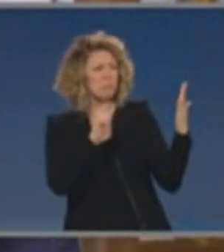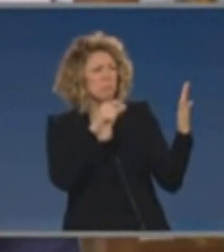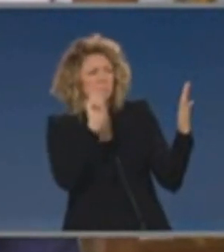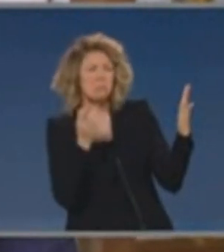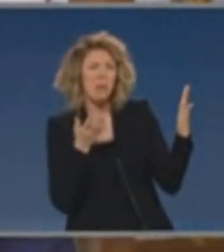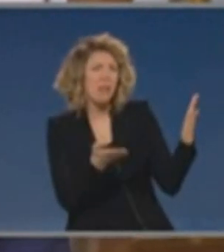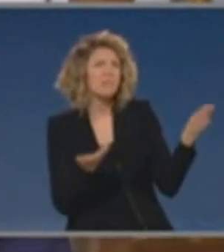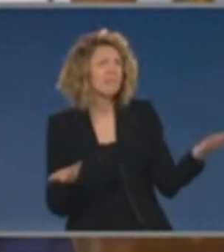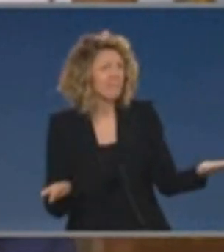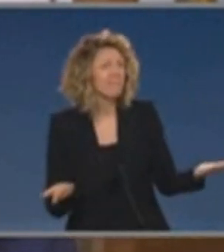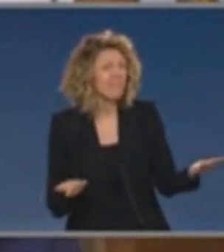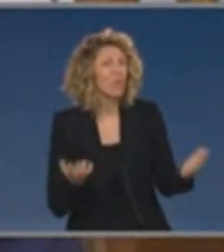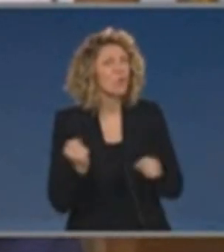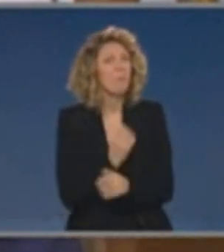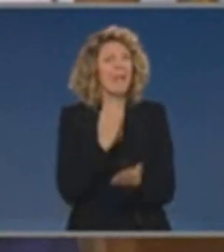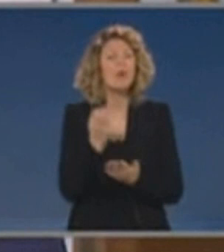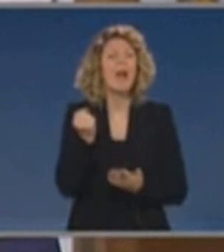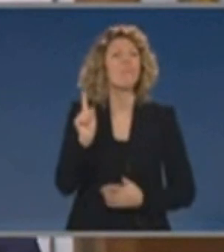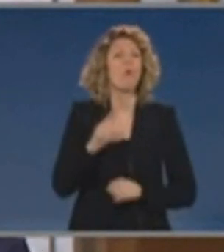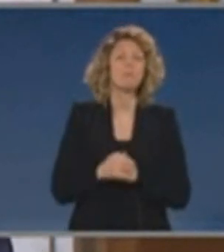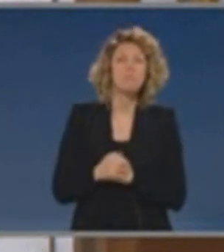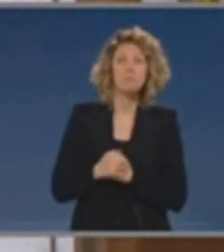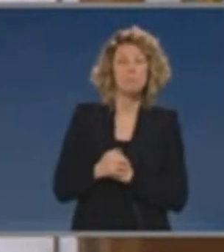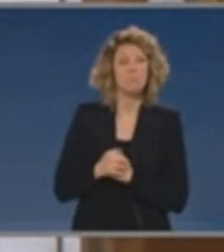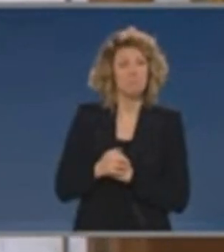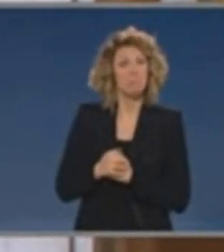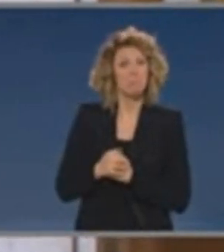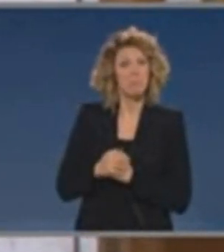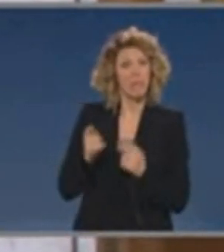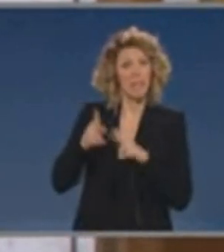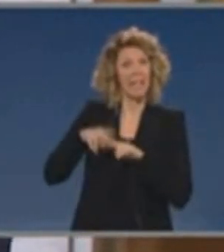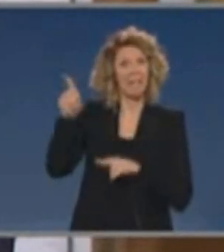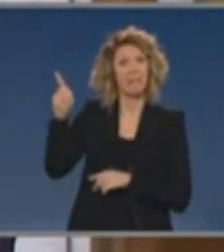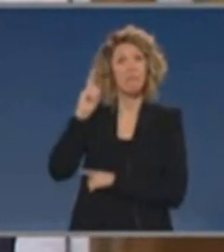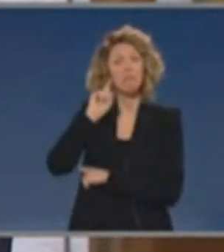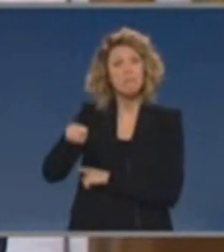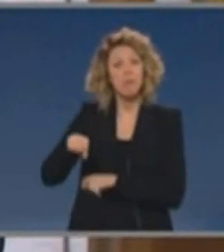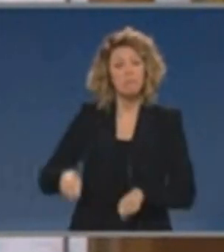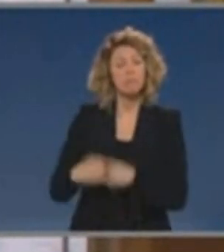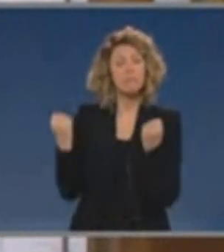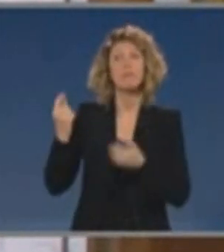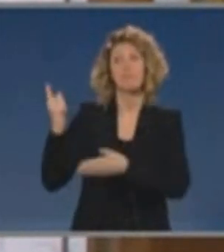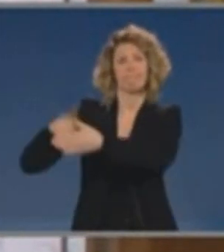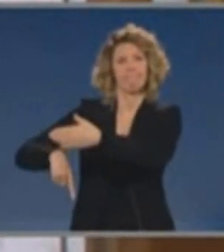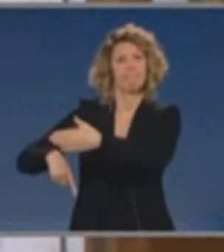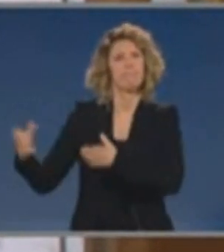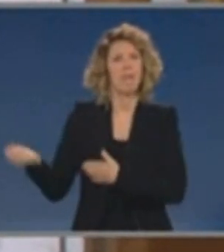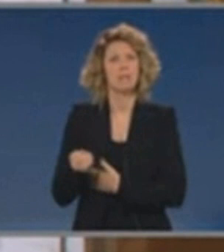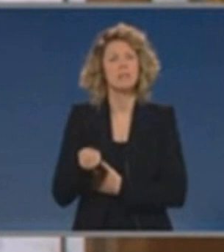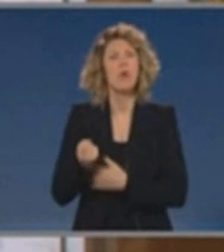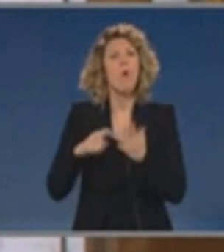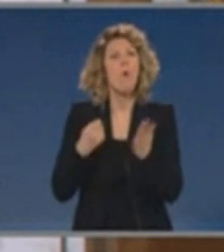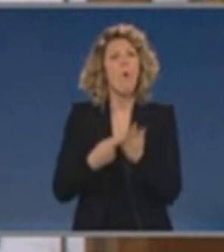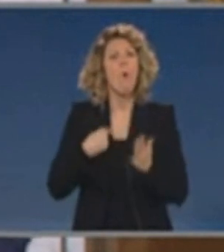requisite penalties to ensure compliance, and we also need to have the resources